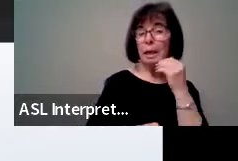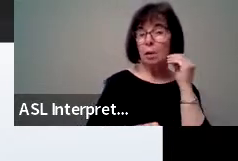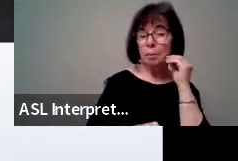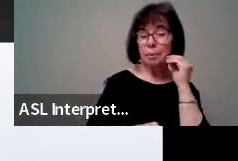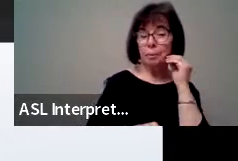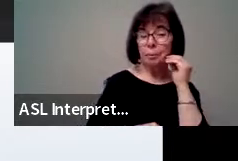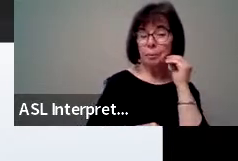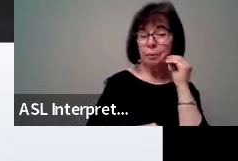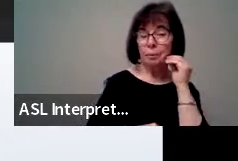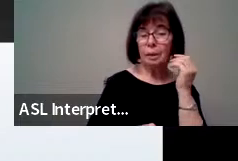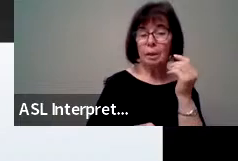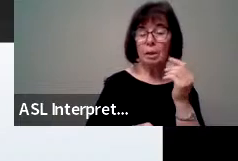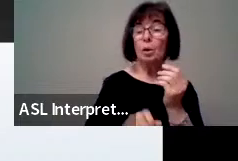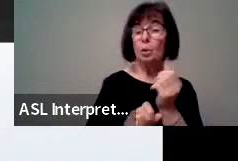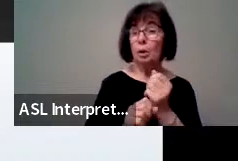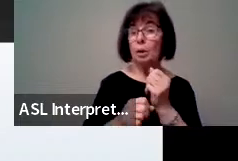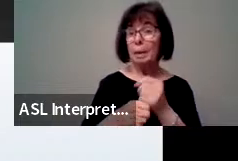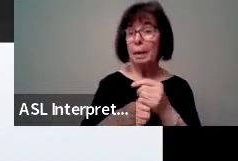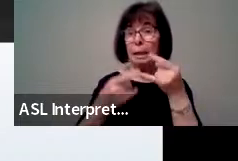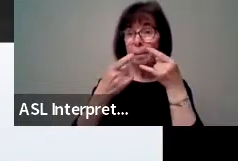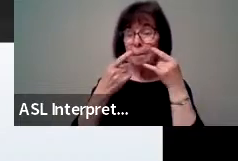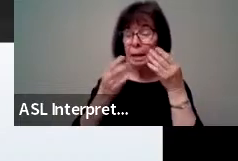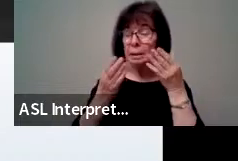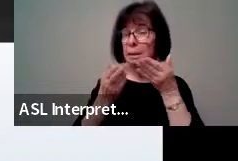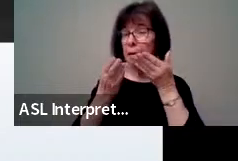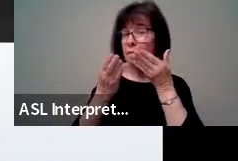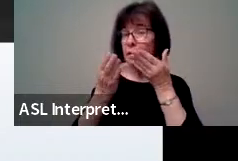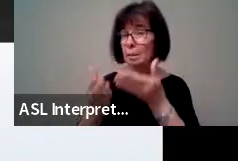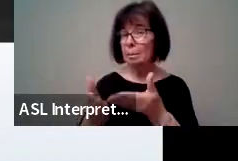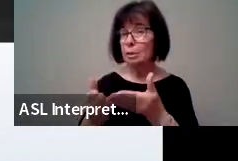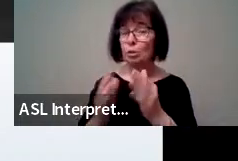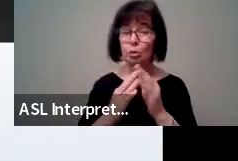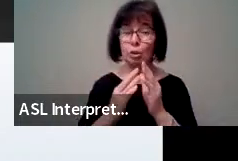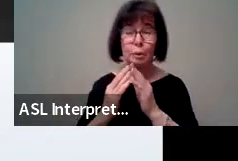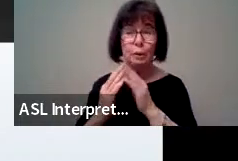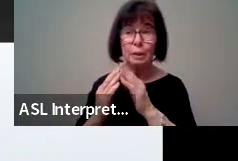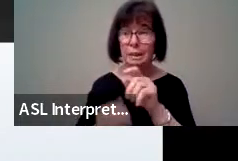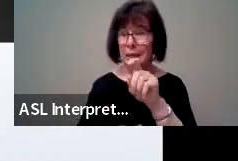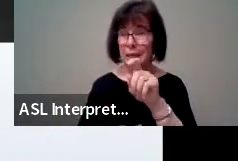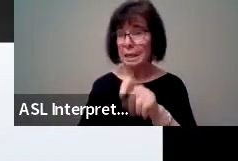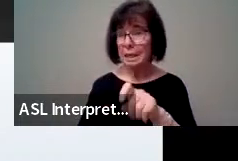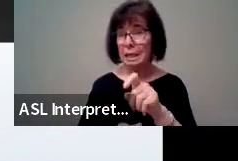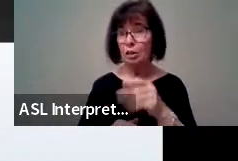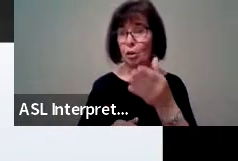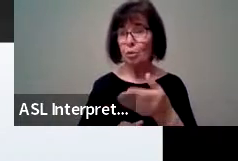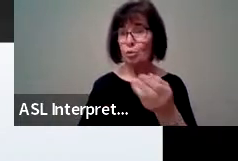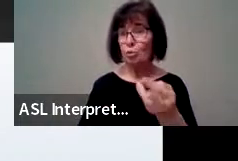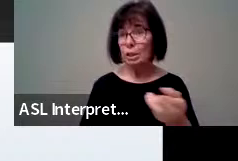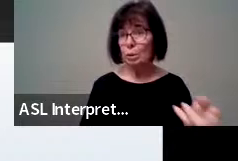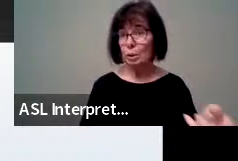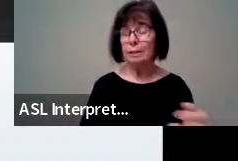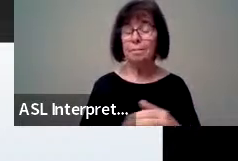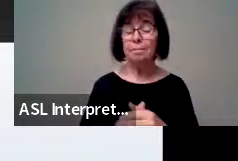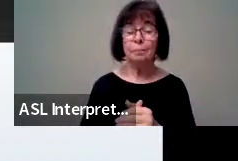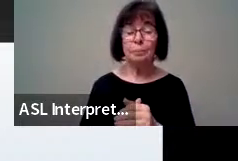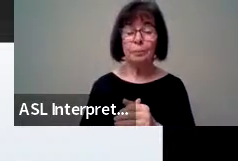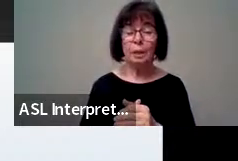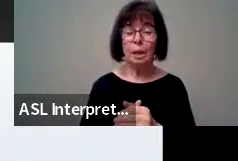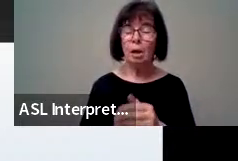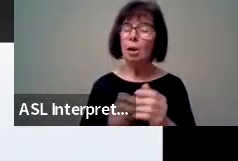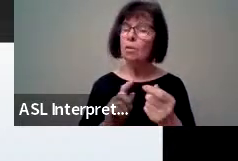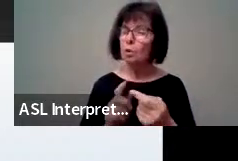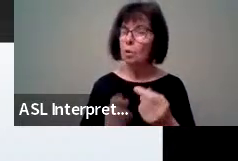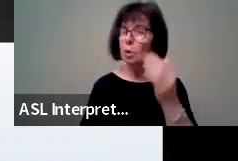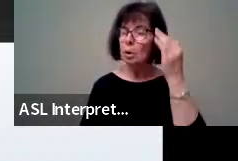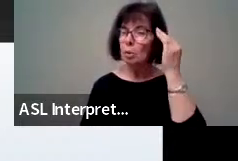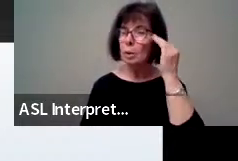be making masks available to communities that need those resources. And in terms of awareness,